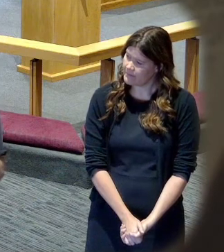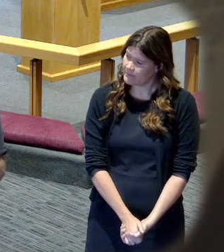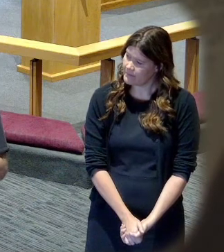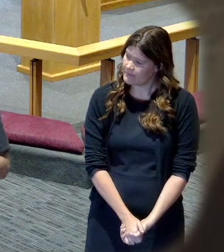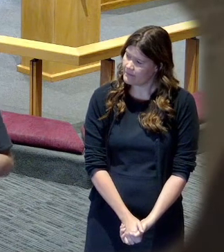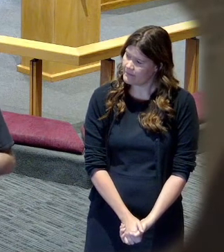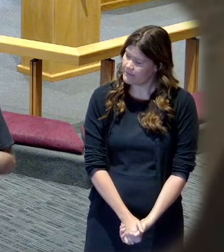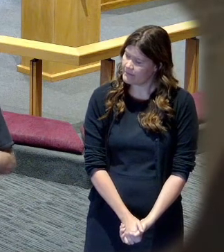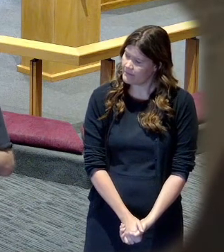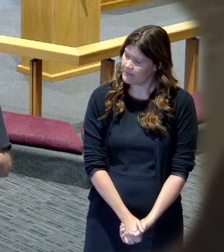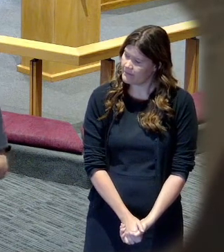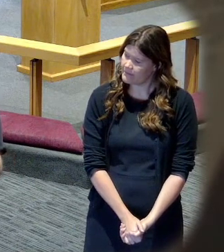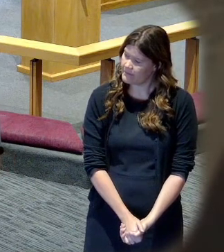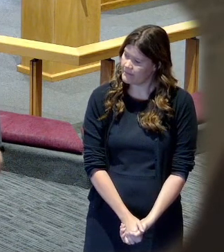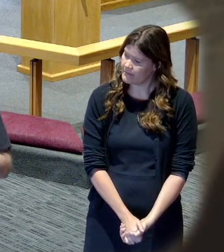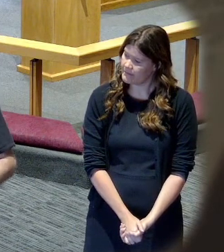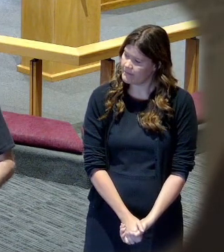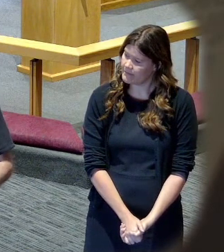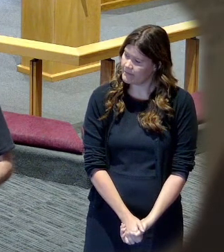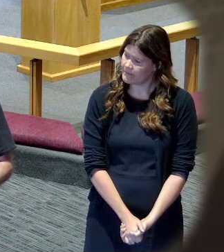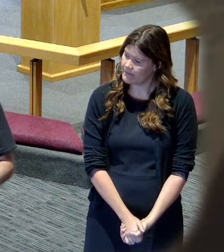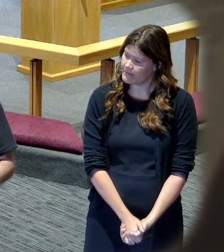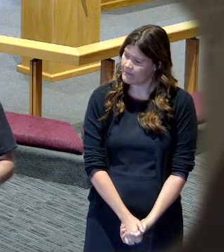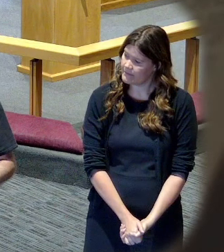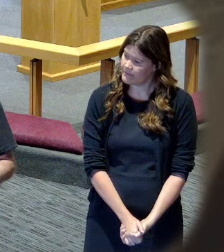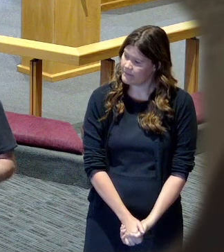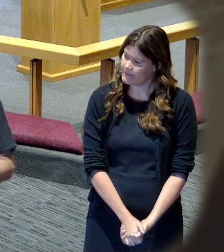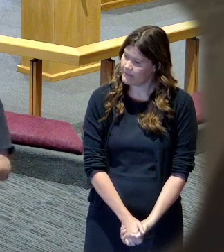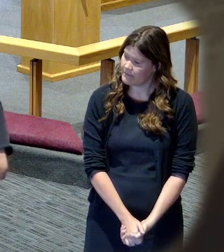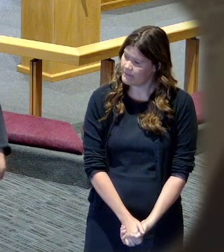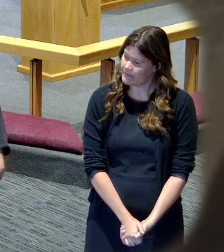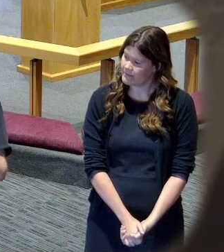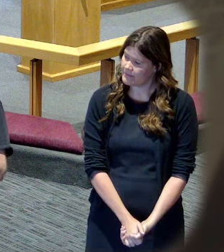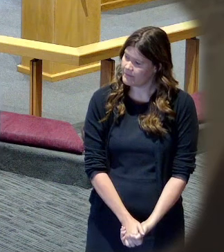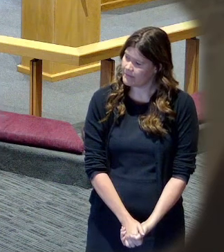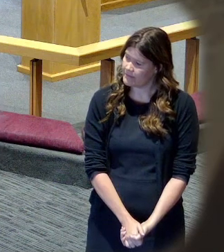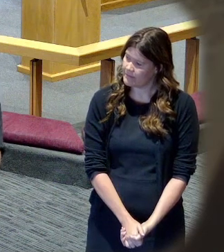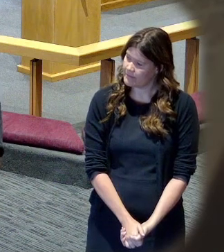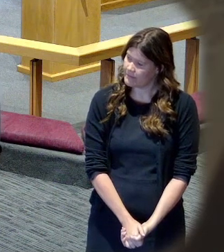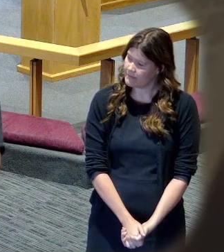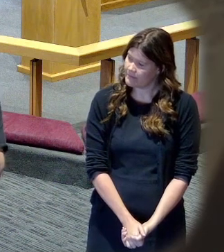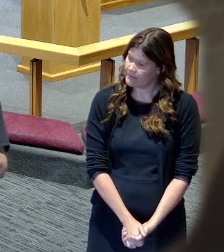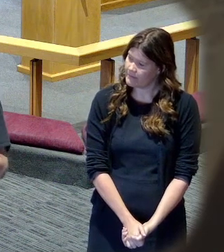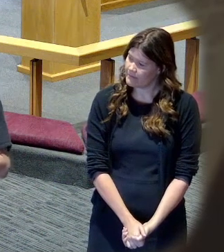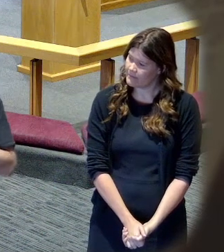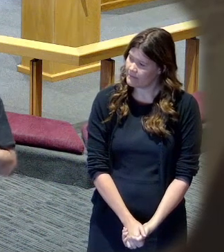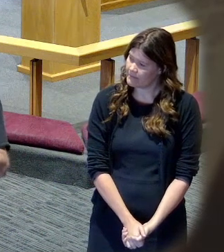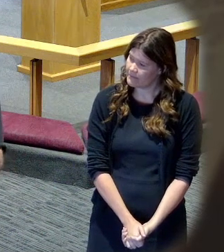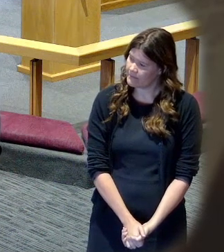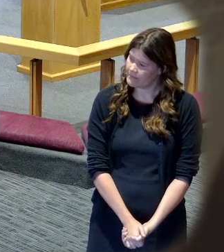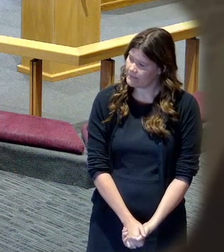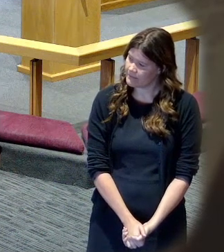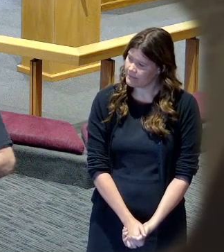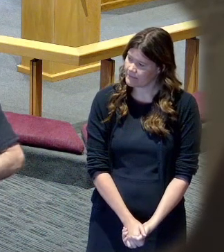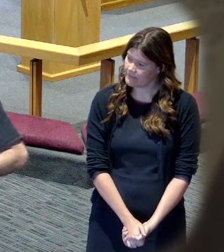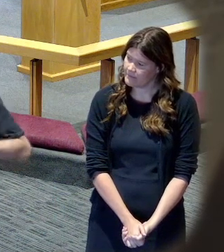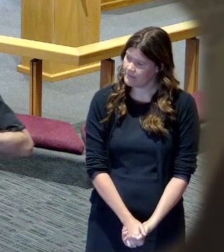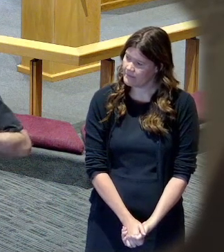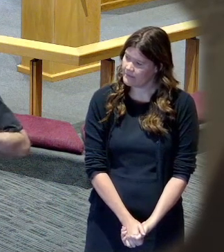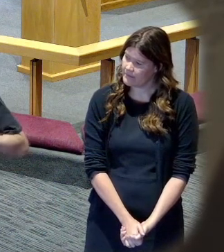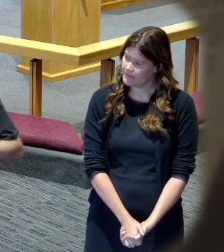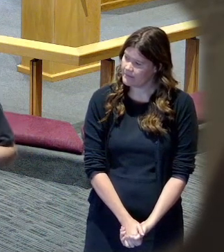help ourselves. O Lord, have mercy on us. Breathe new life upon us.